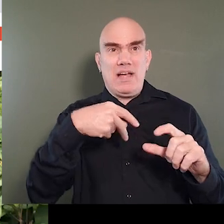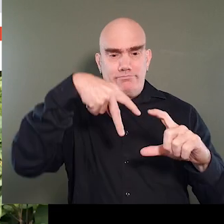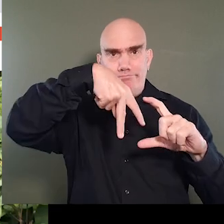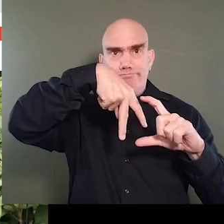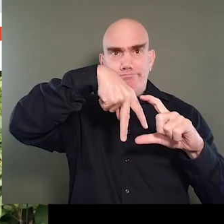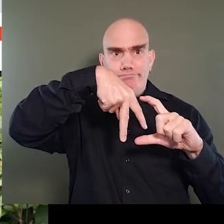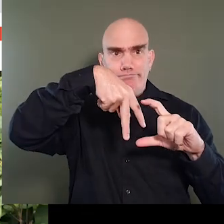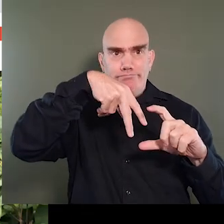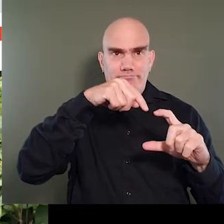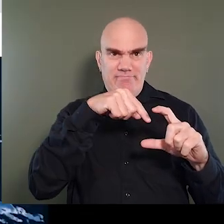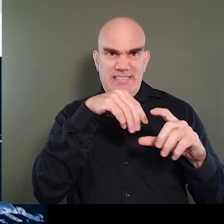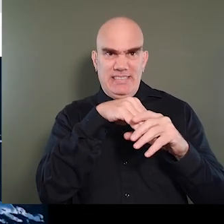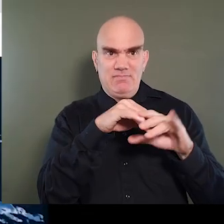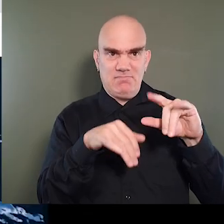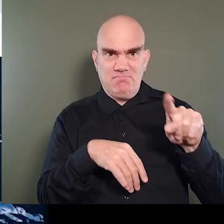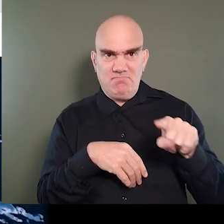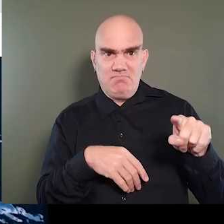in it.